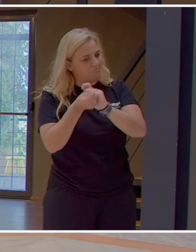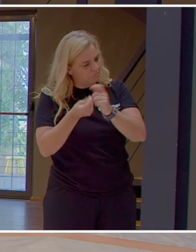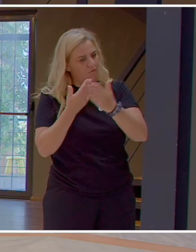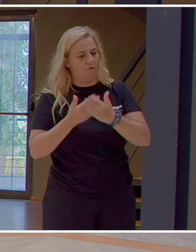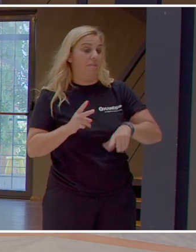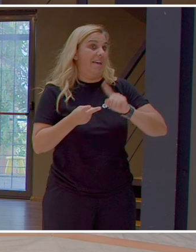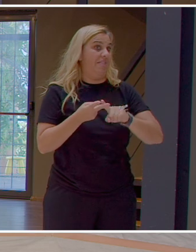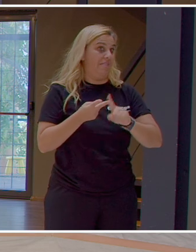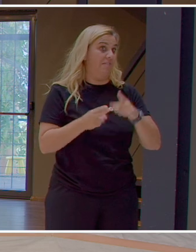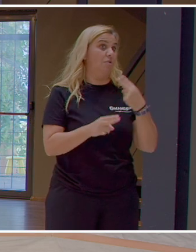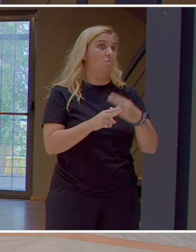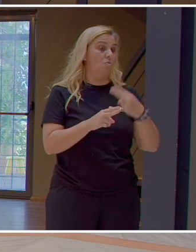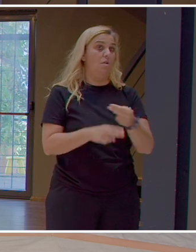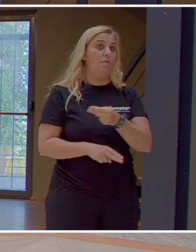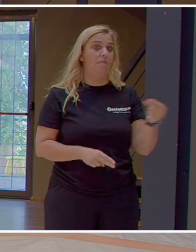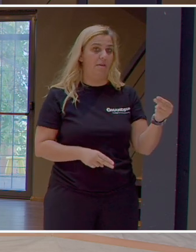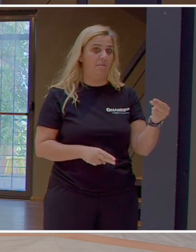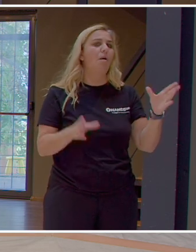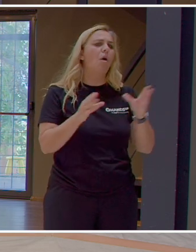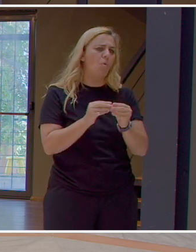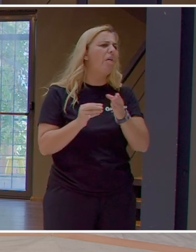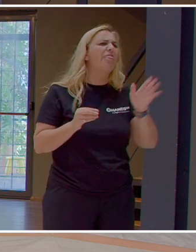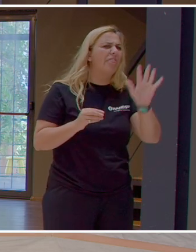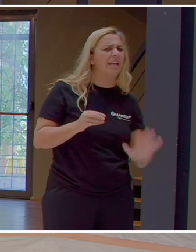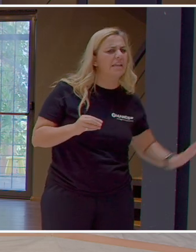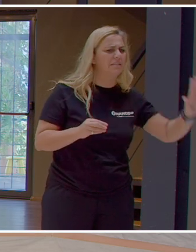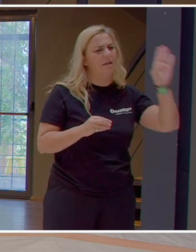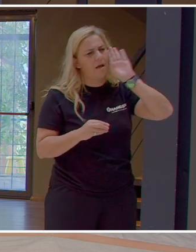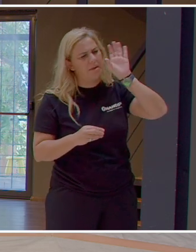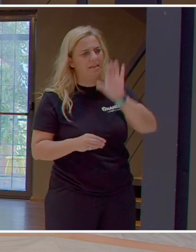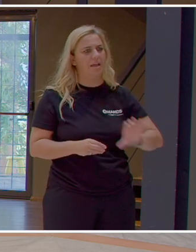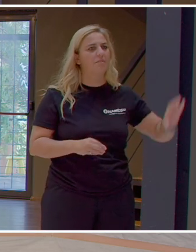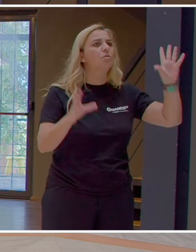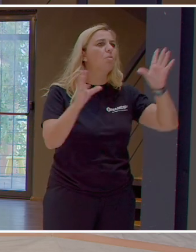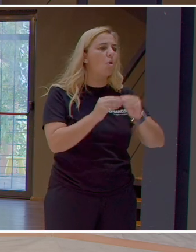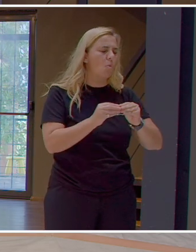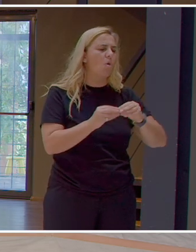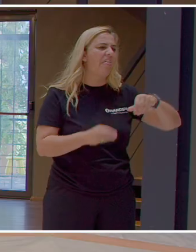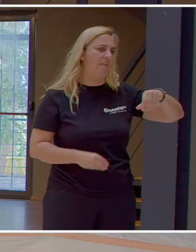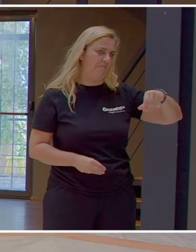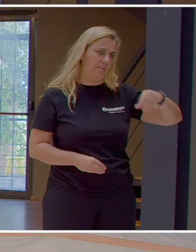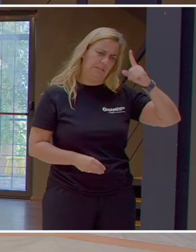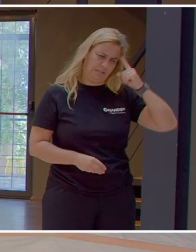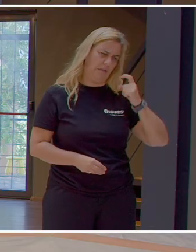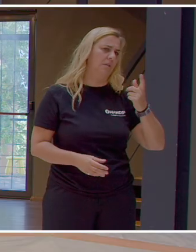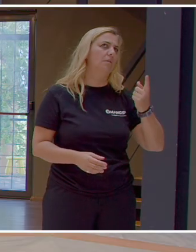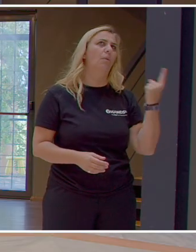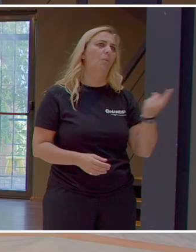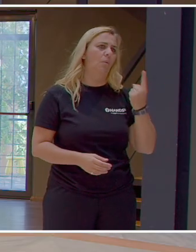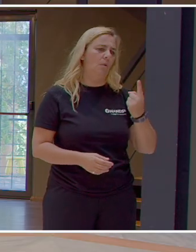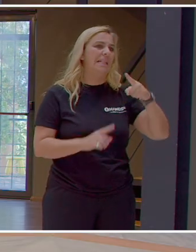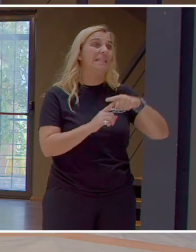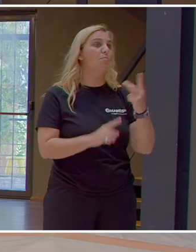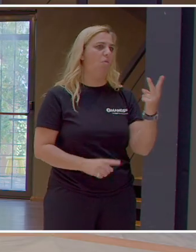next big topic in the Western world, at least, is people suffering from diabetes, especially type